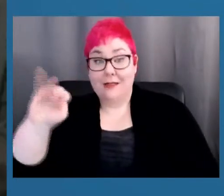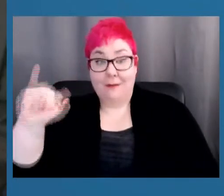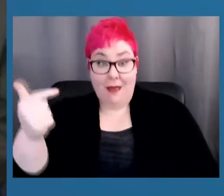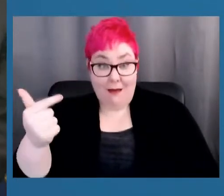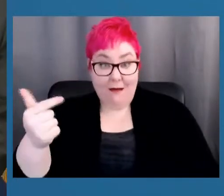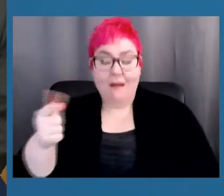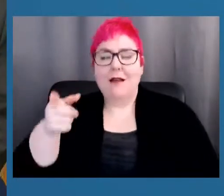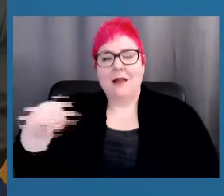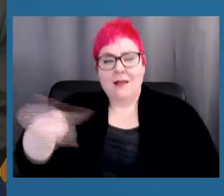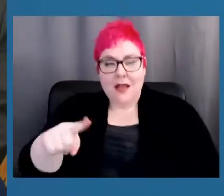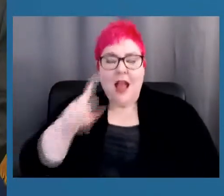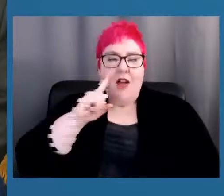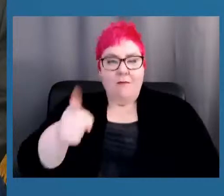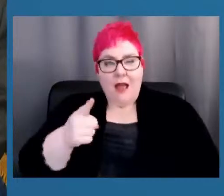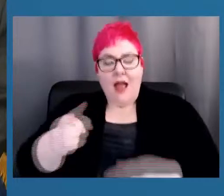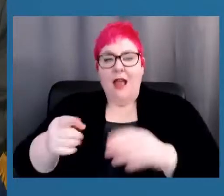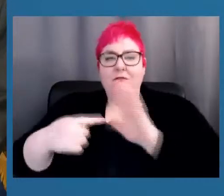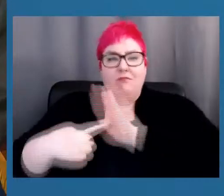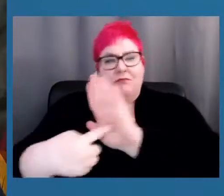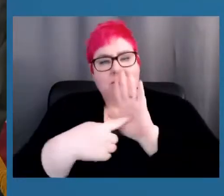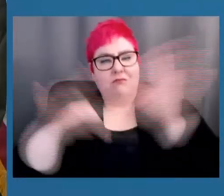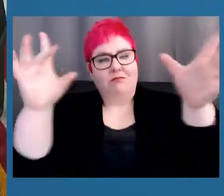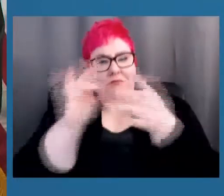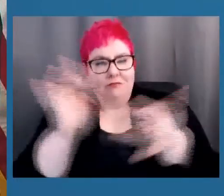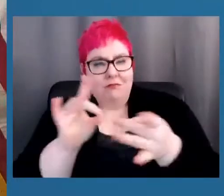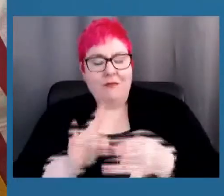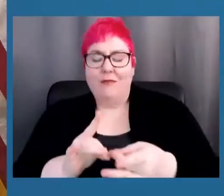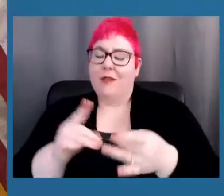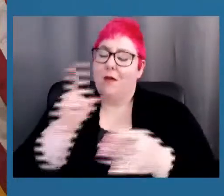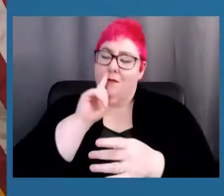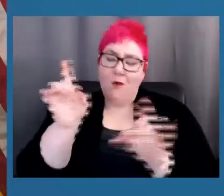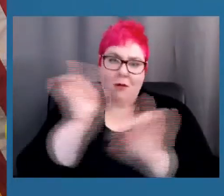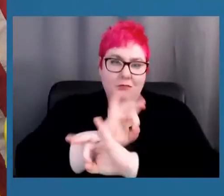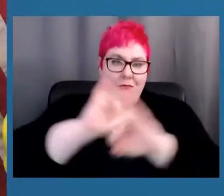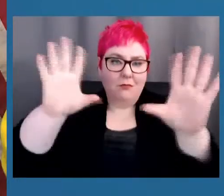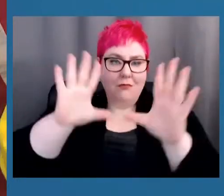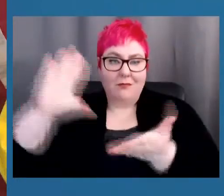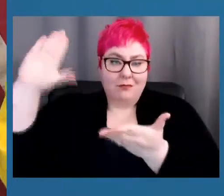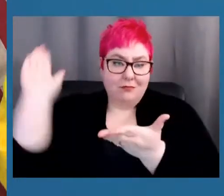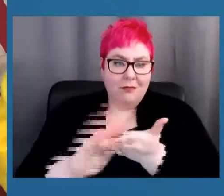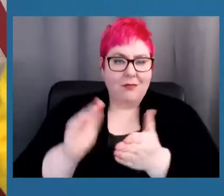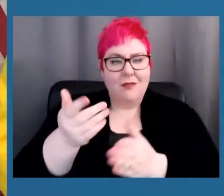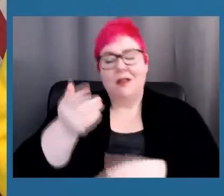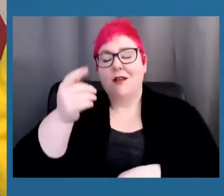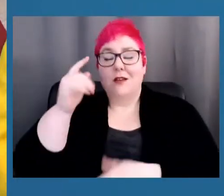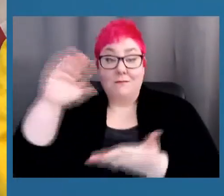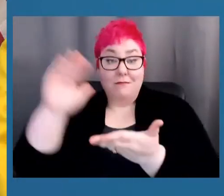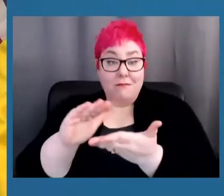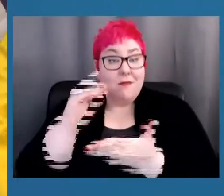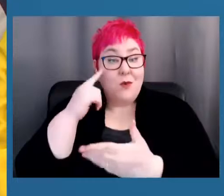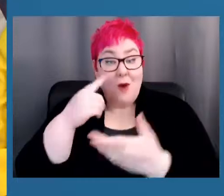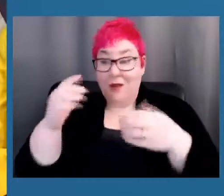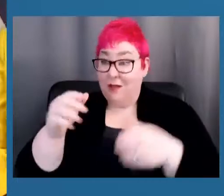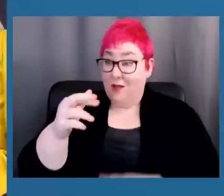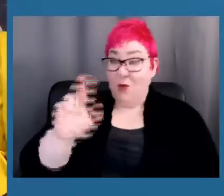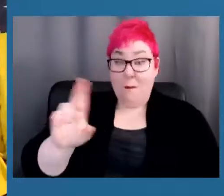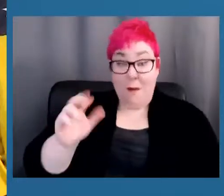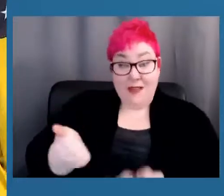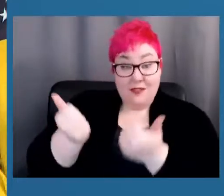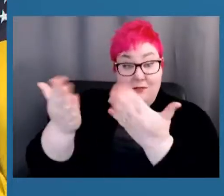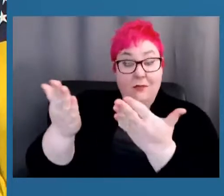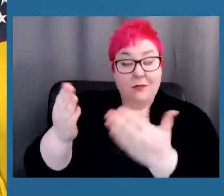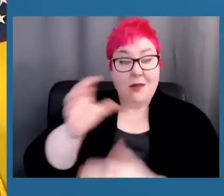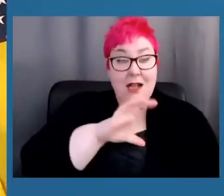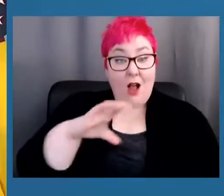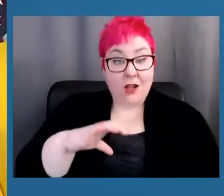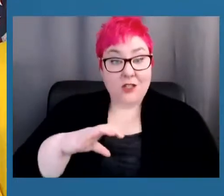talking about what devastating cuts, as proposed by the Republicans in Congress, would do all over the state, in their